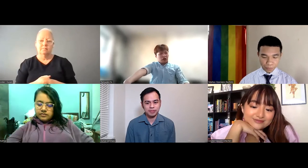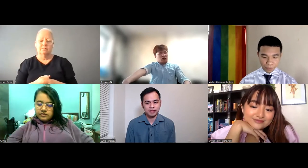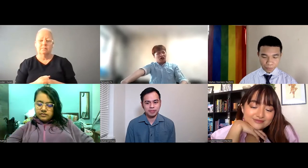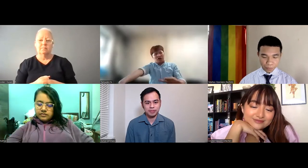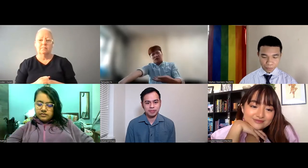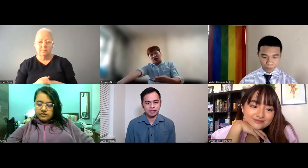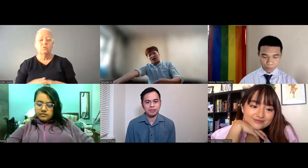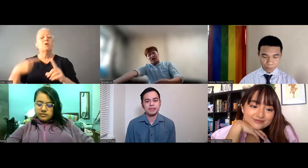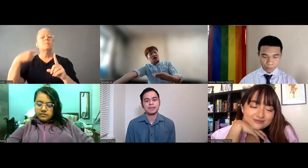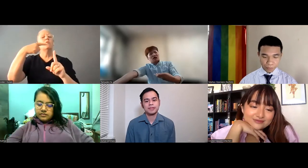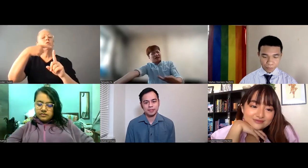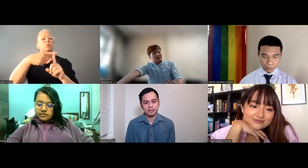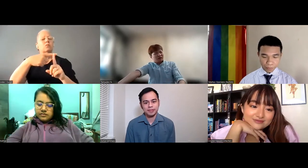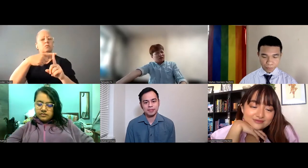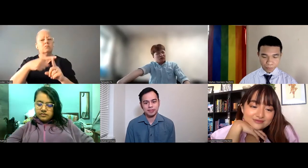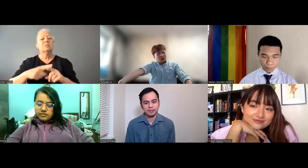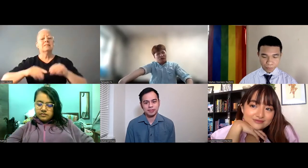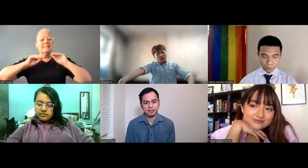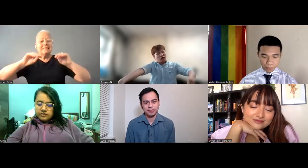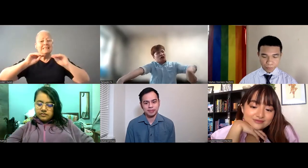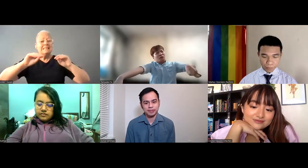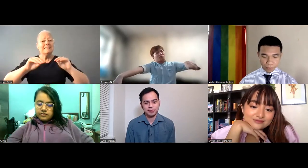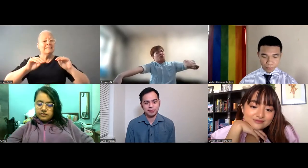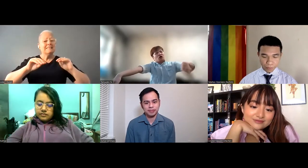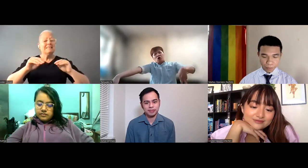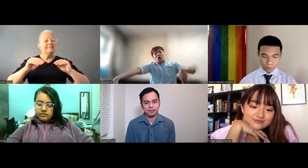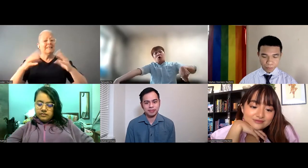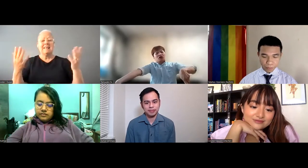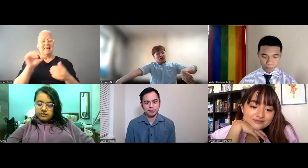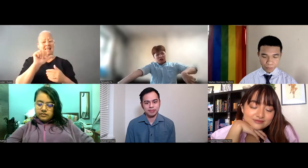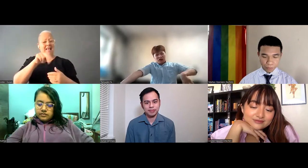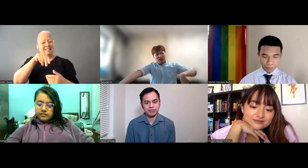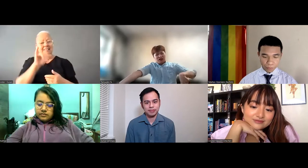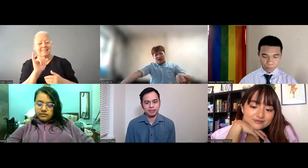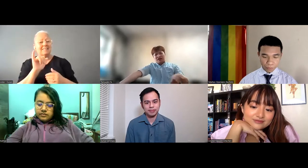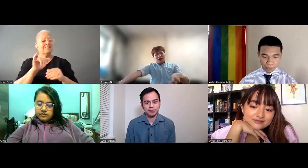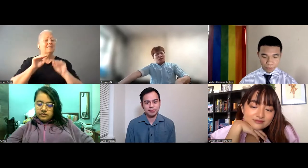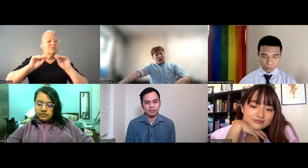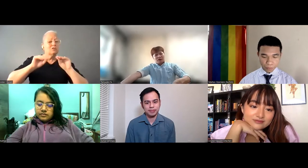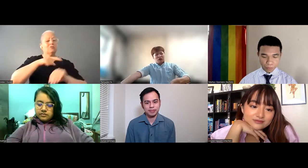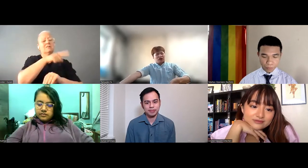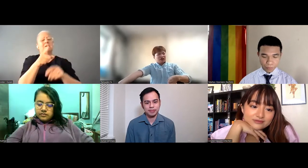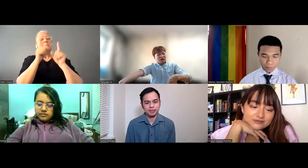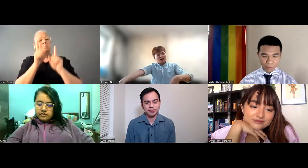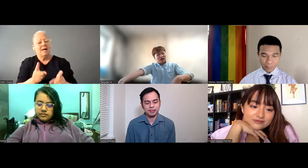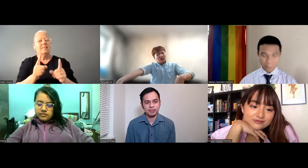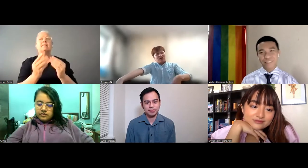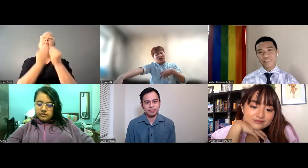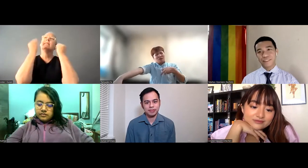prepare all the teachers, any teachers should have awareness and understanding and education